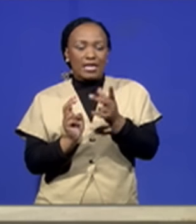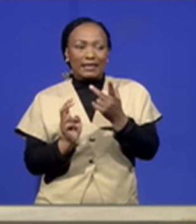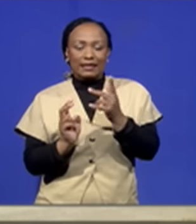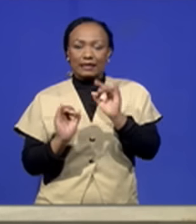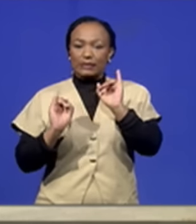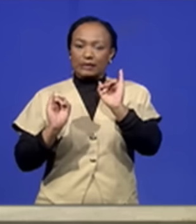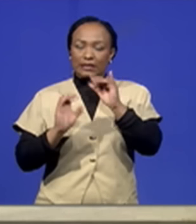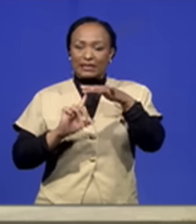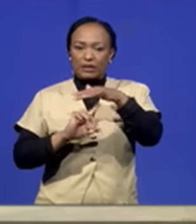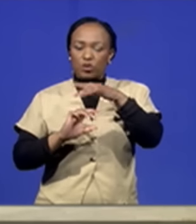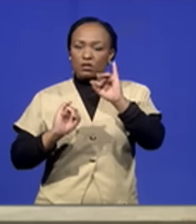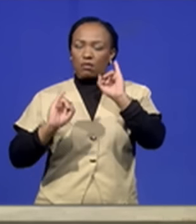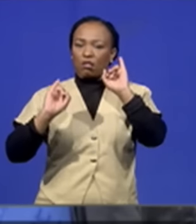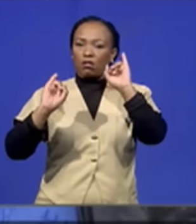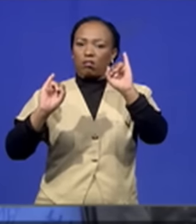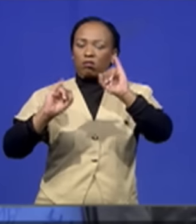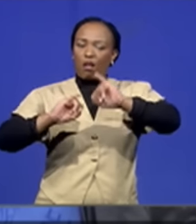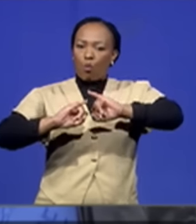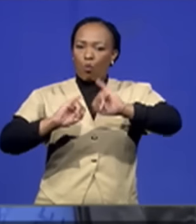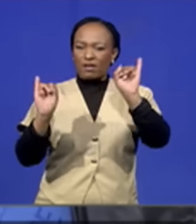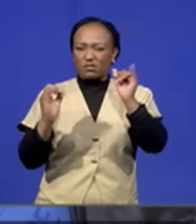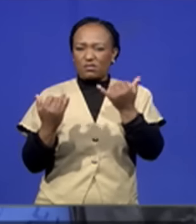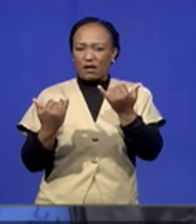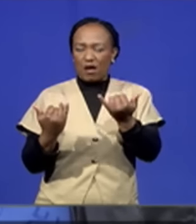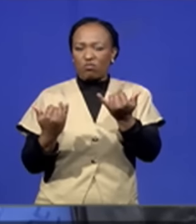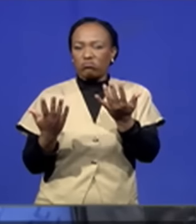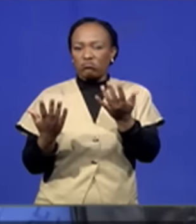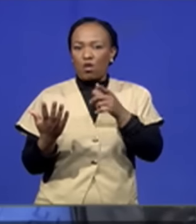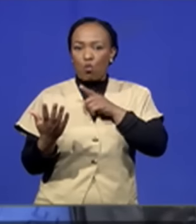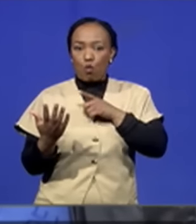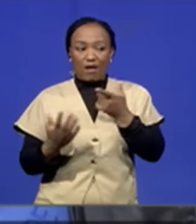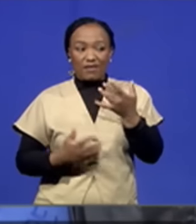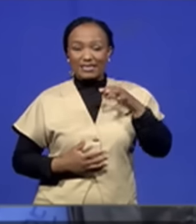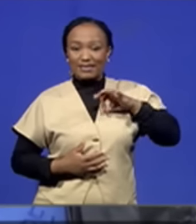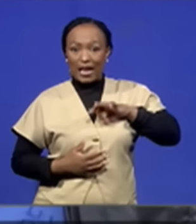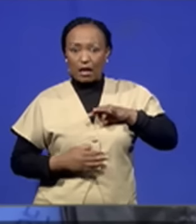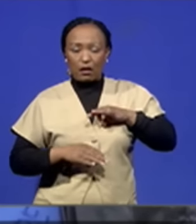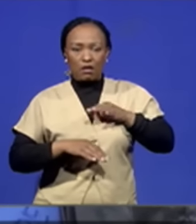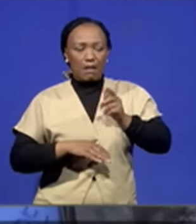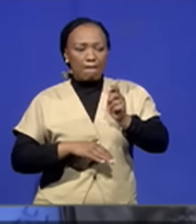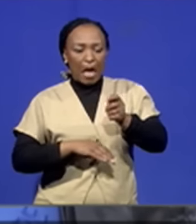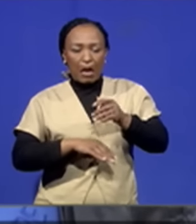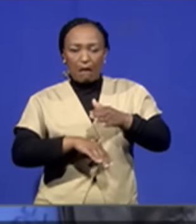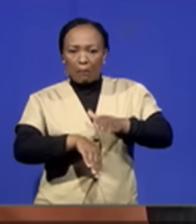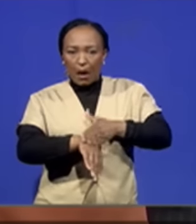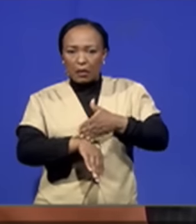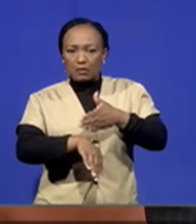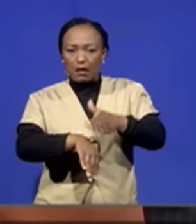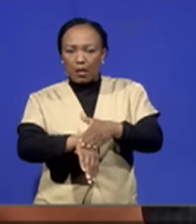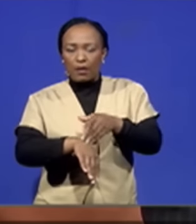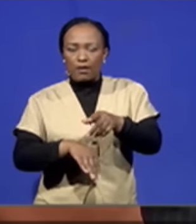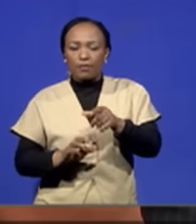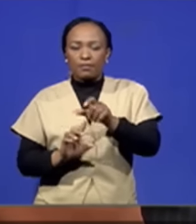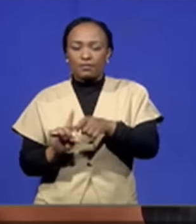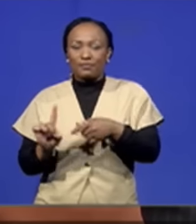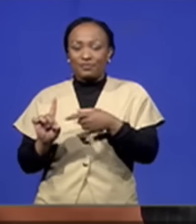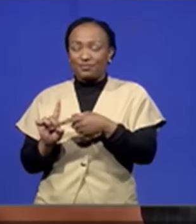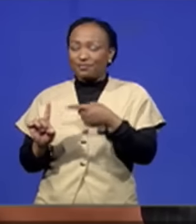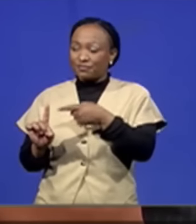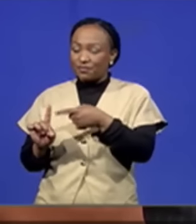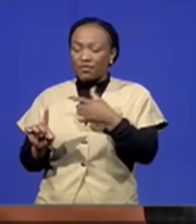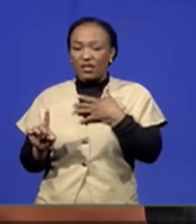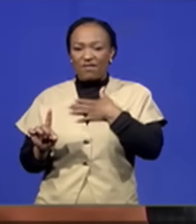matlole se tla tswelela go senyegela pele fa dituelo tsa bona di ka tswelela go diega. Shantile a re ba kgobegile marapo